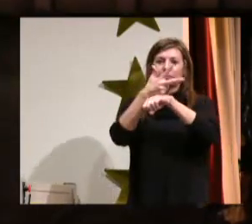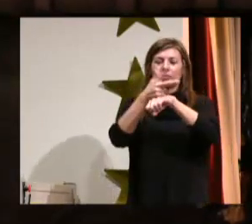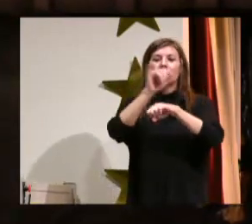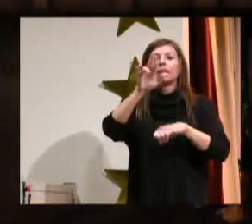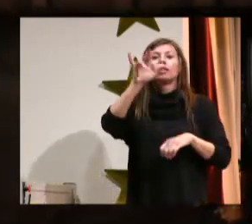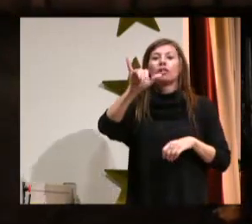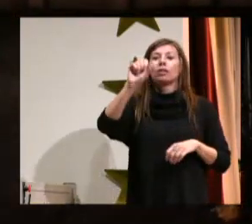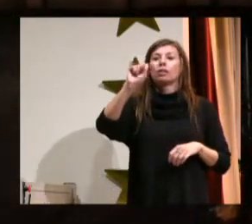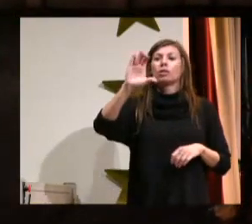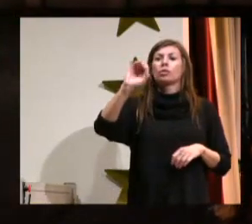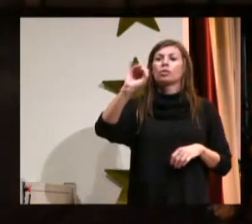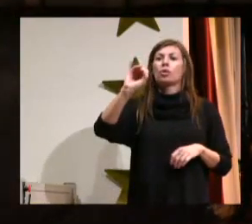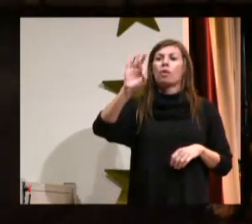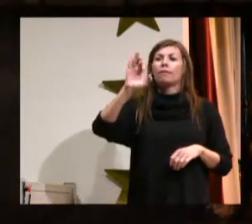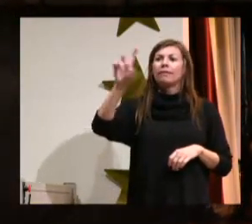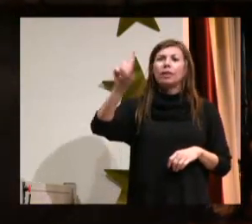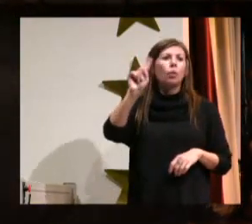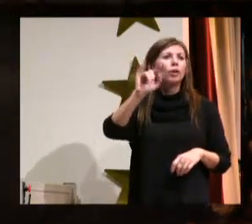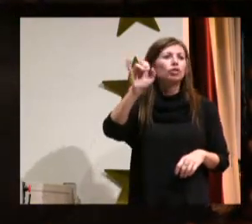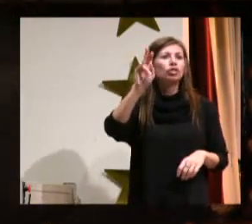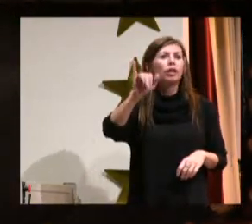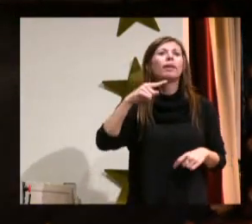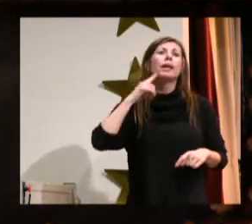Jerry Schofield, are you here? Jerry?